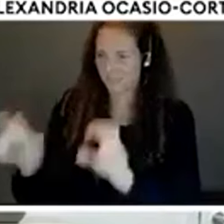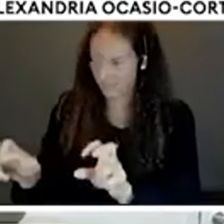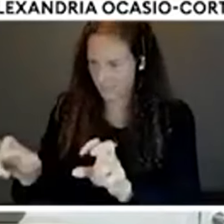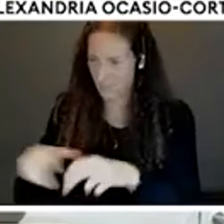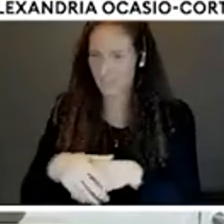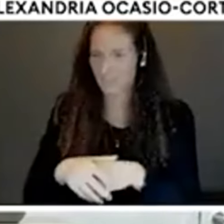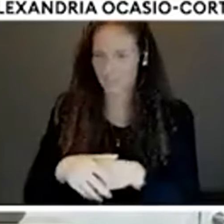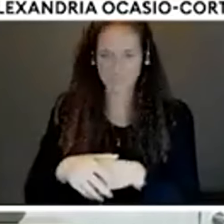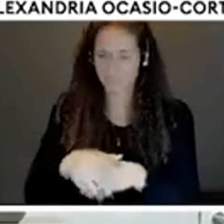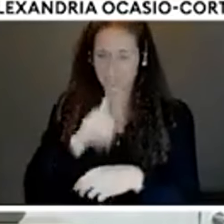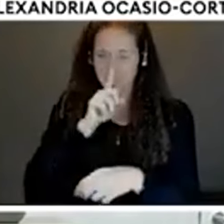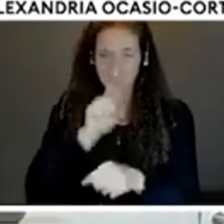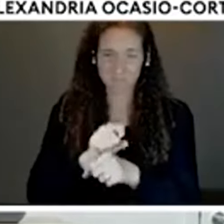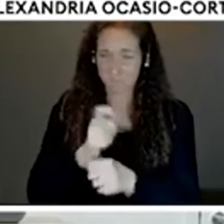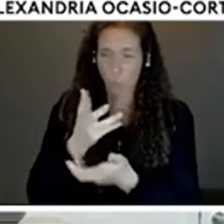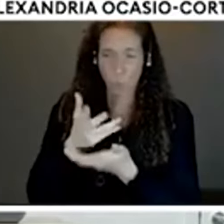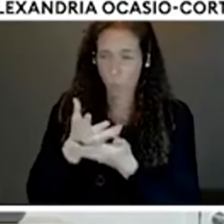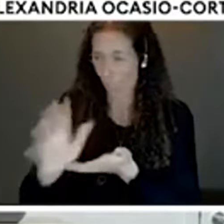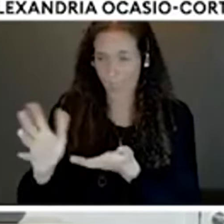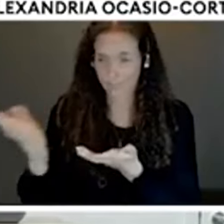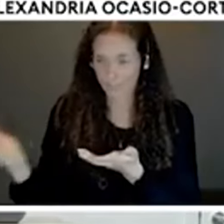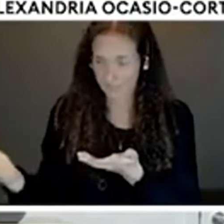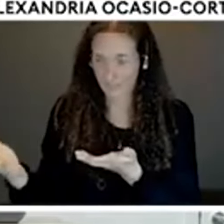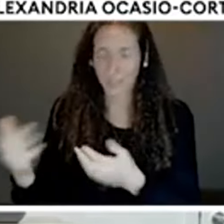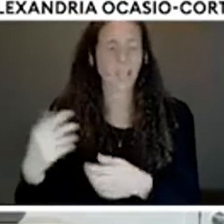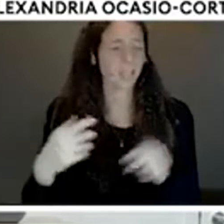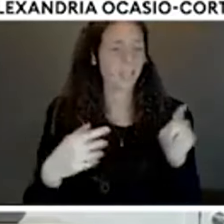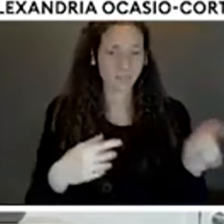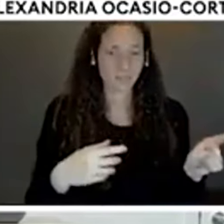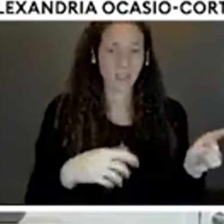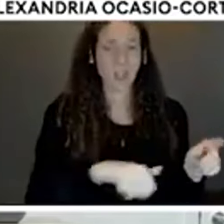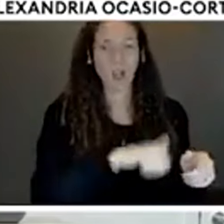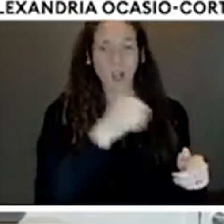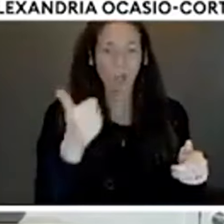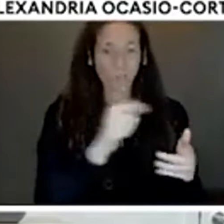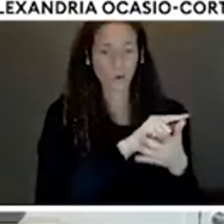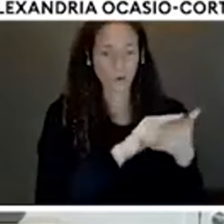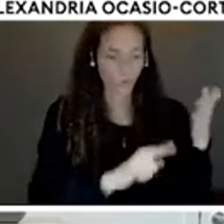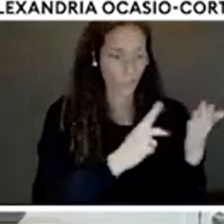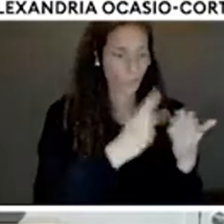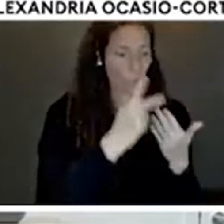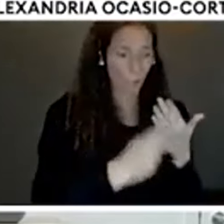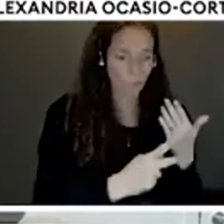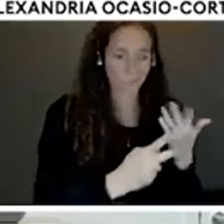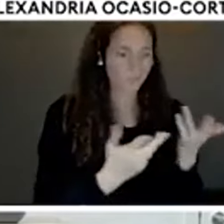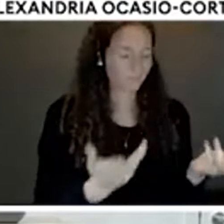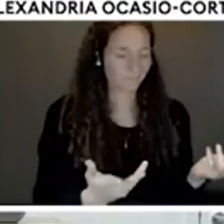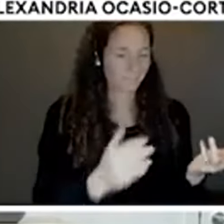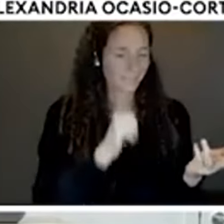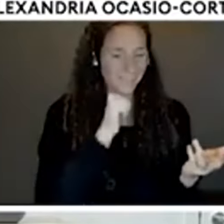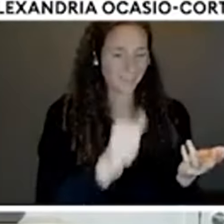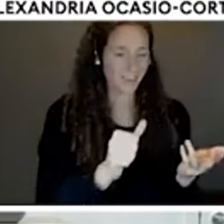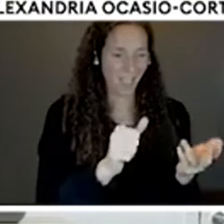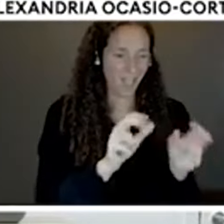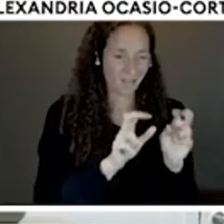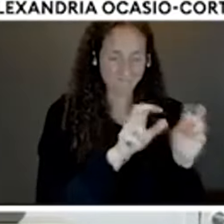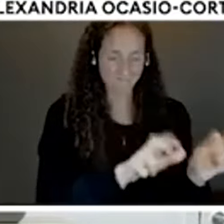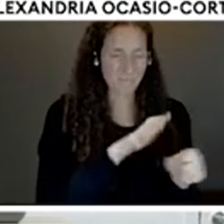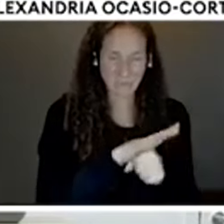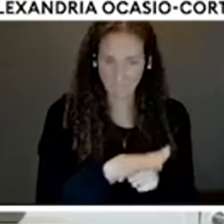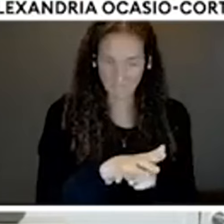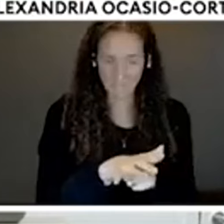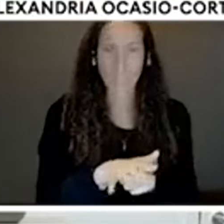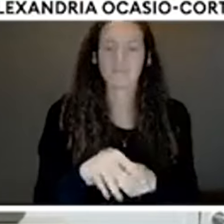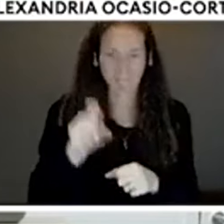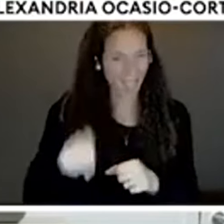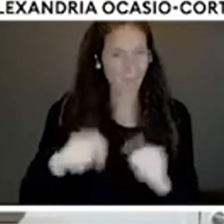waste, we are underfunding the other. And so we need to balance both of those things out. So that's issue number one. Now, question number